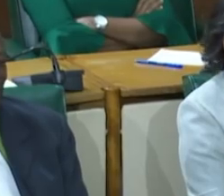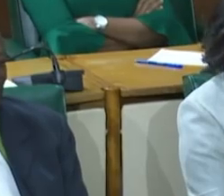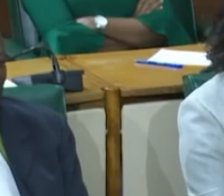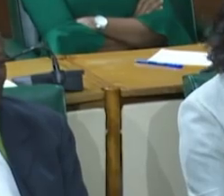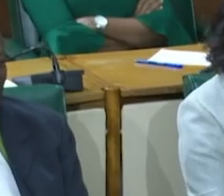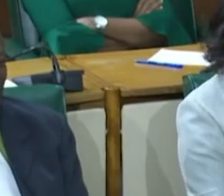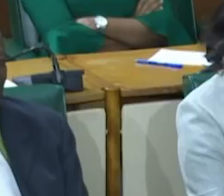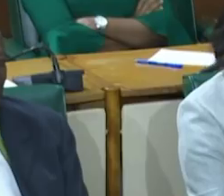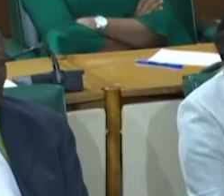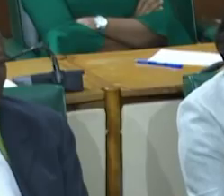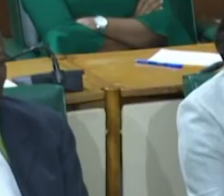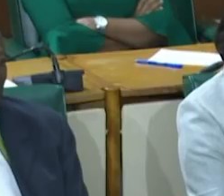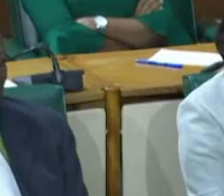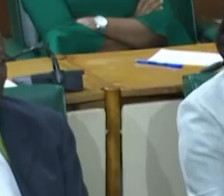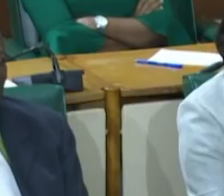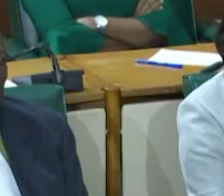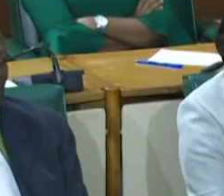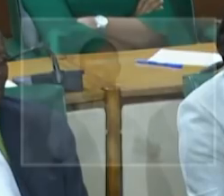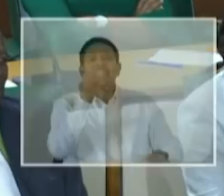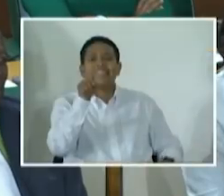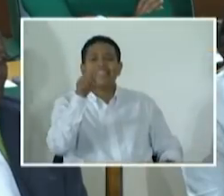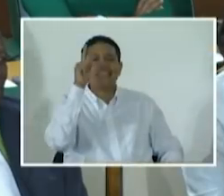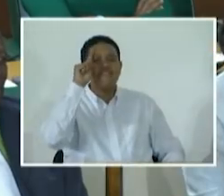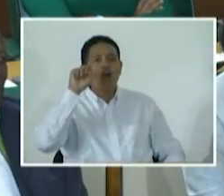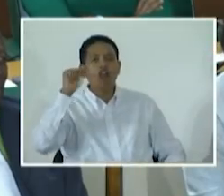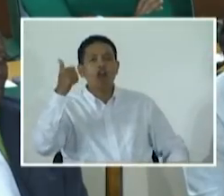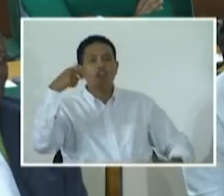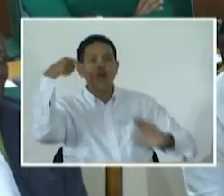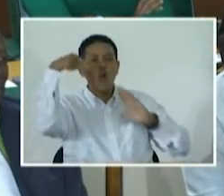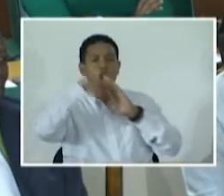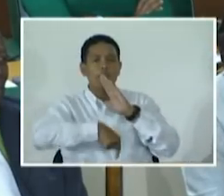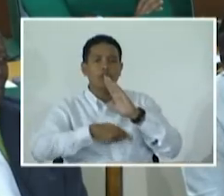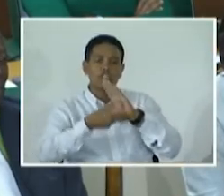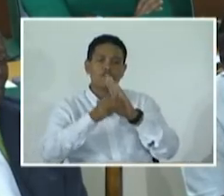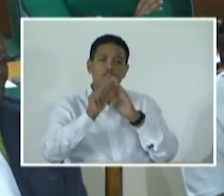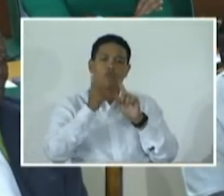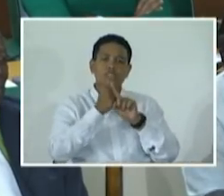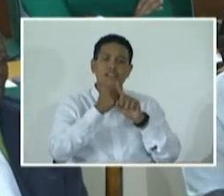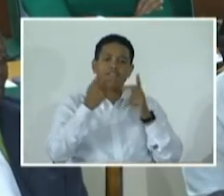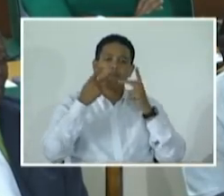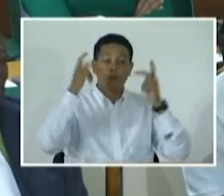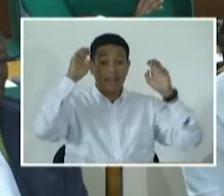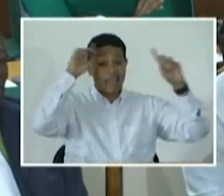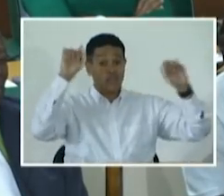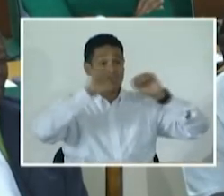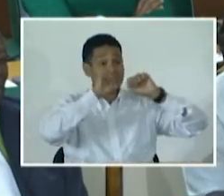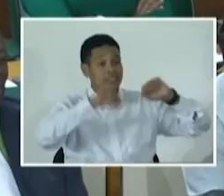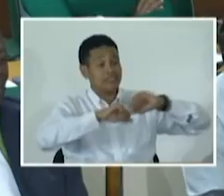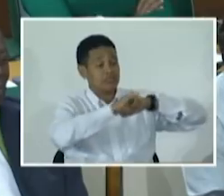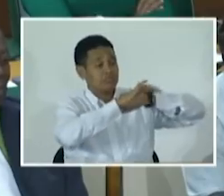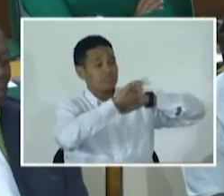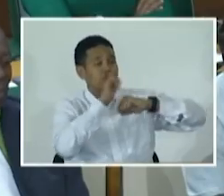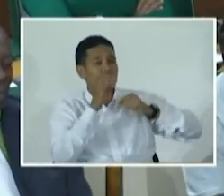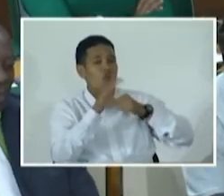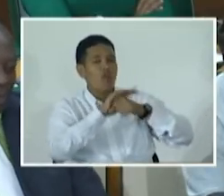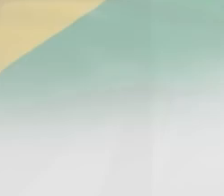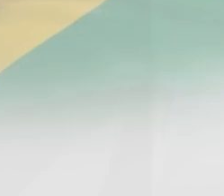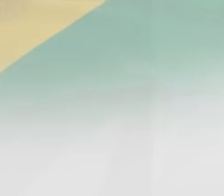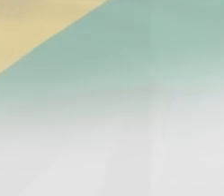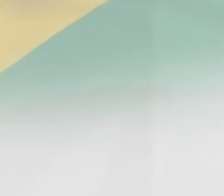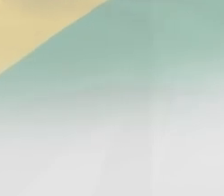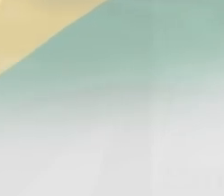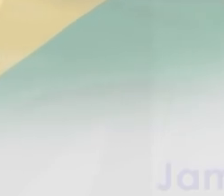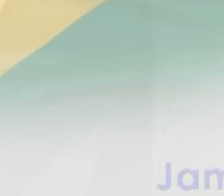evident that there is the need for another comprehensive review of the public education system covering all sectors of